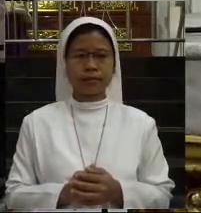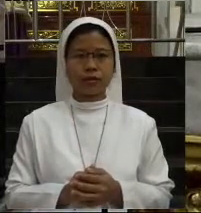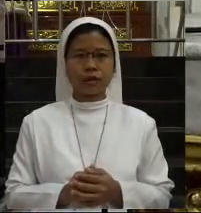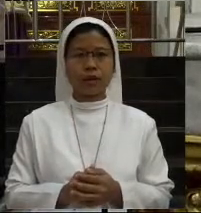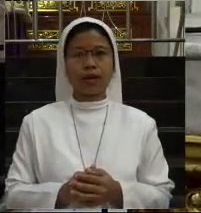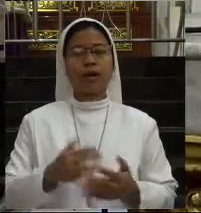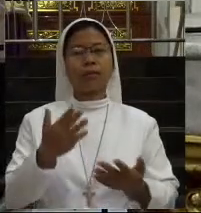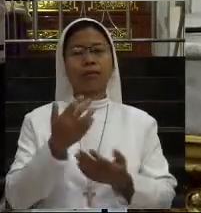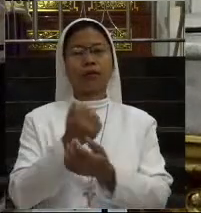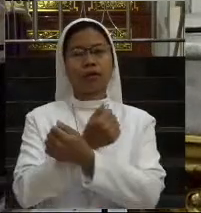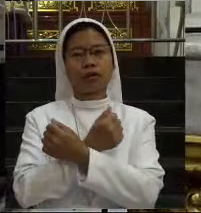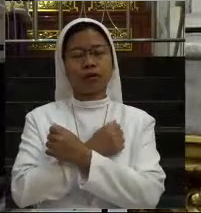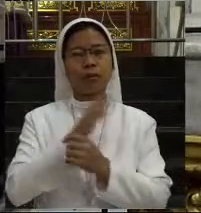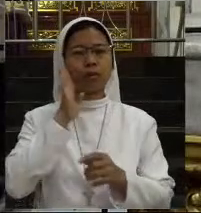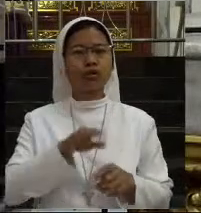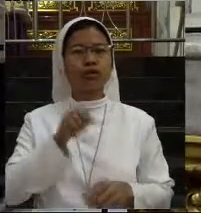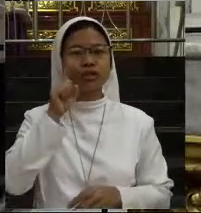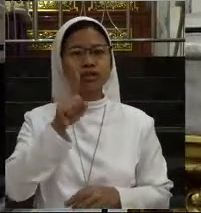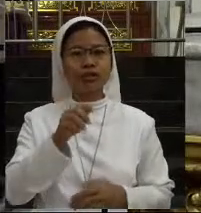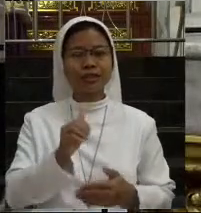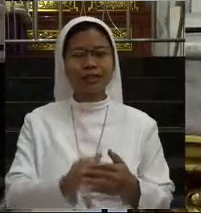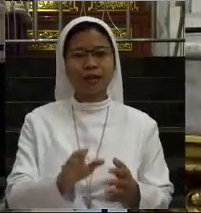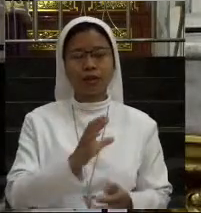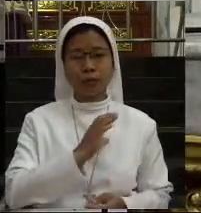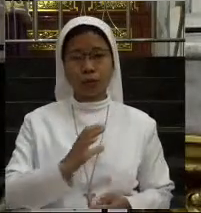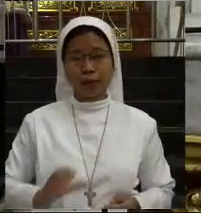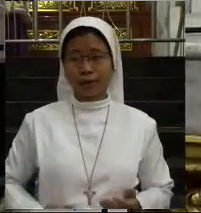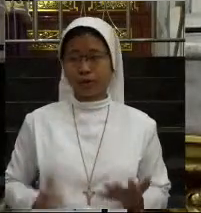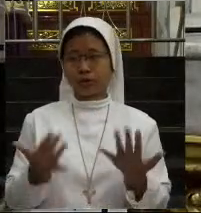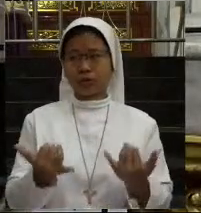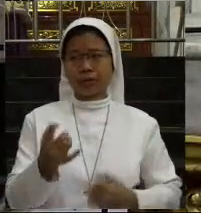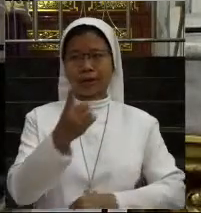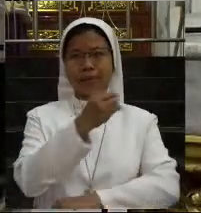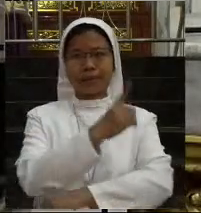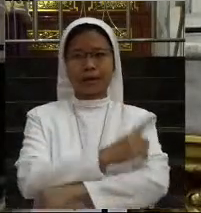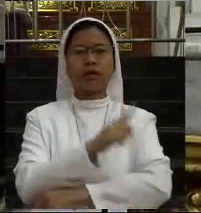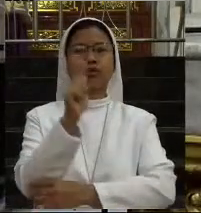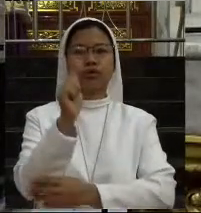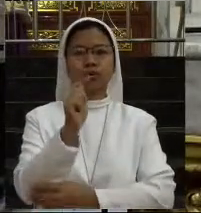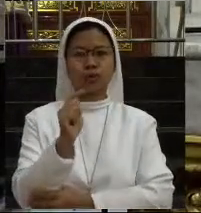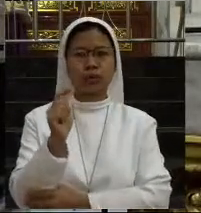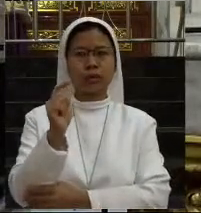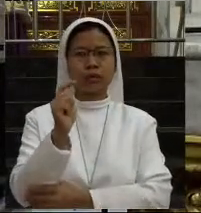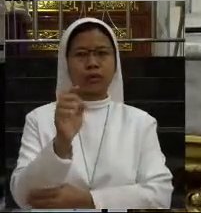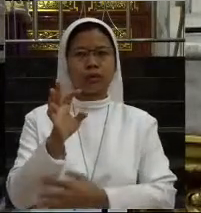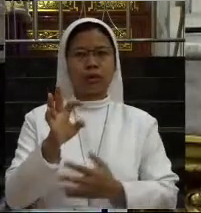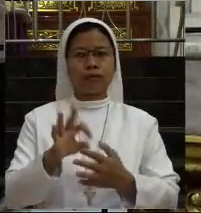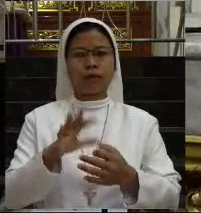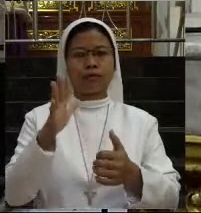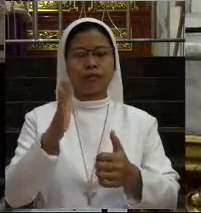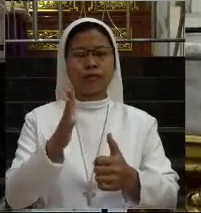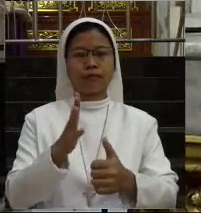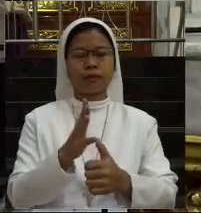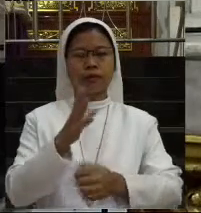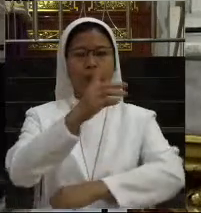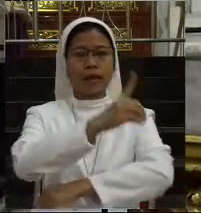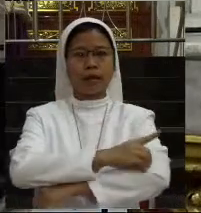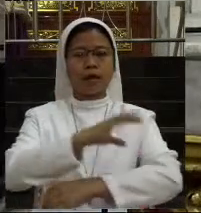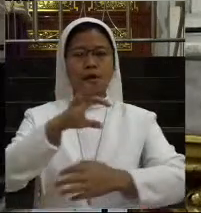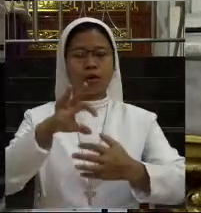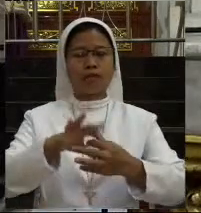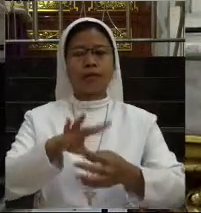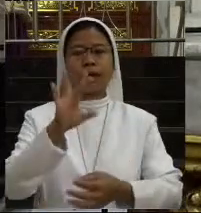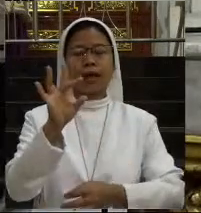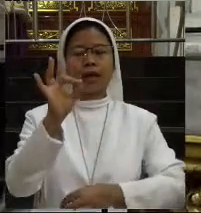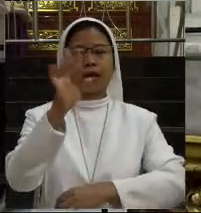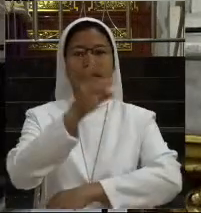Dear brothers and sisters in Christ, today is Tuesday, in the fifth day of the octave of